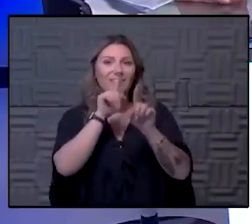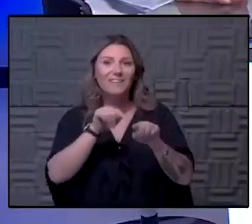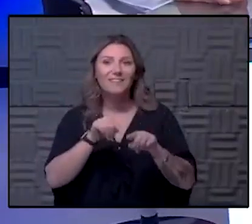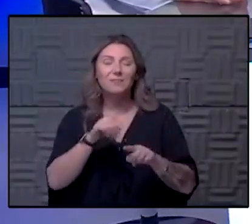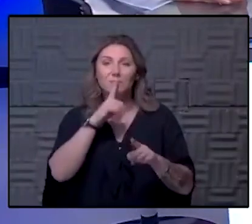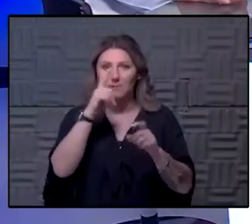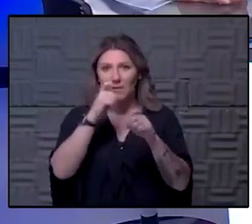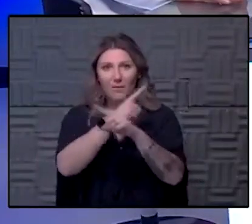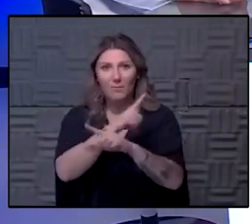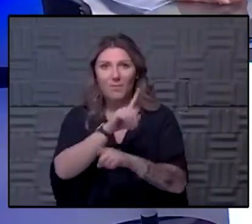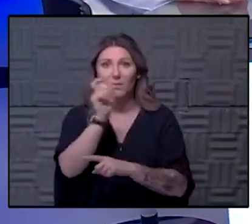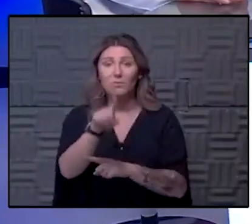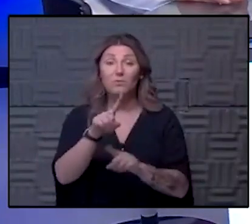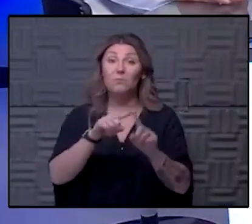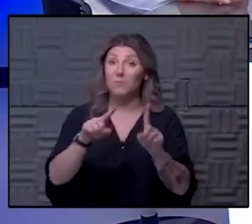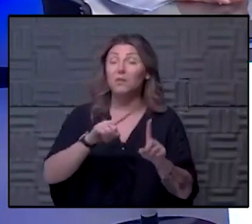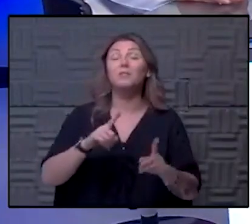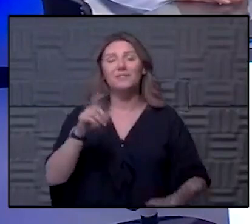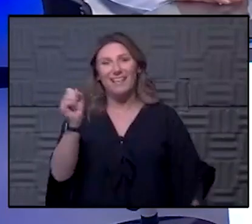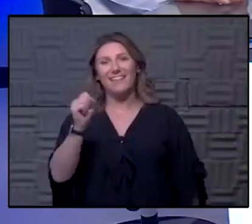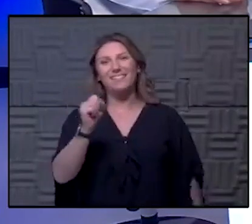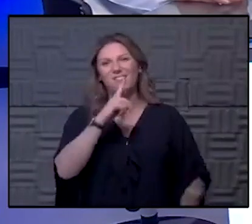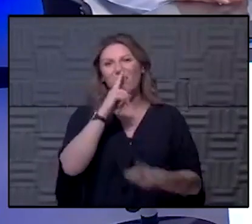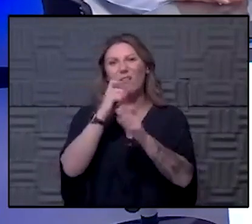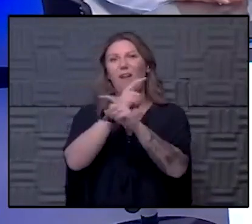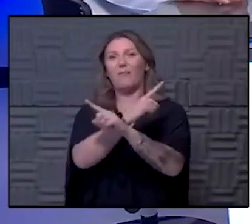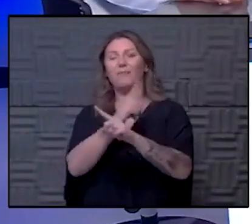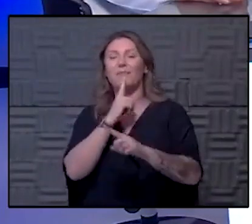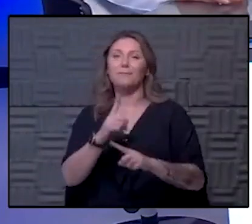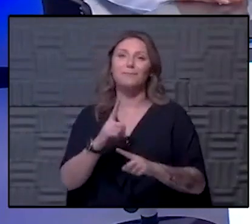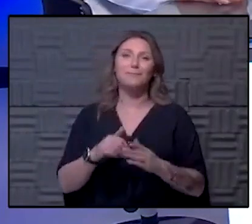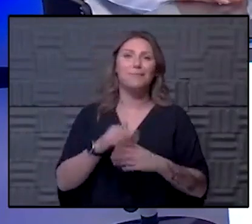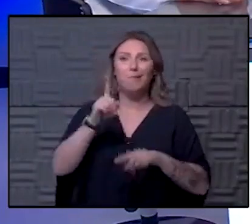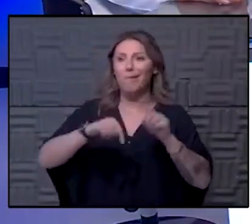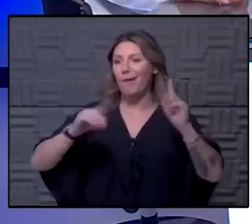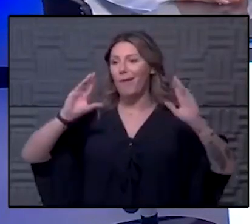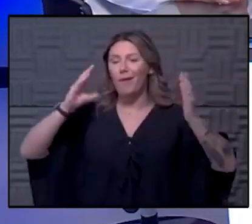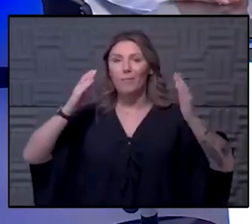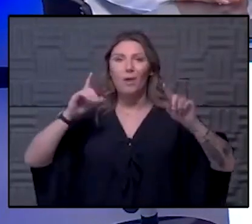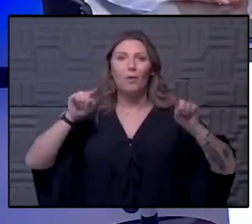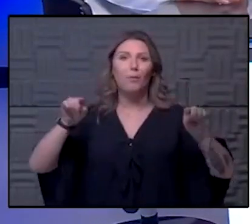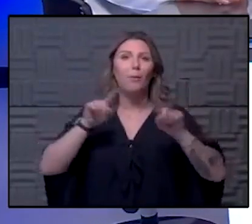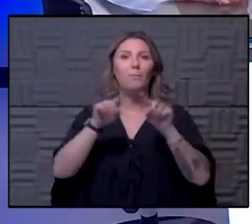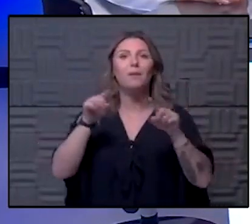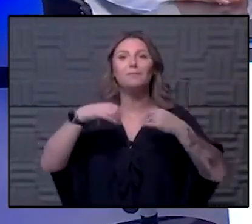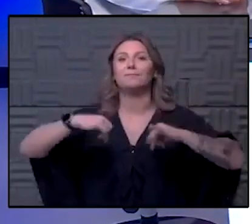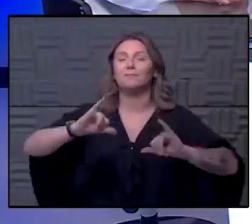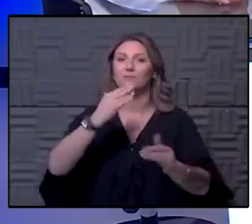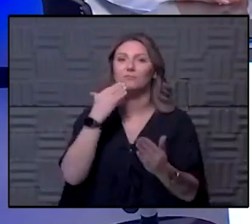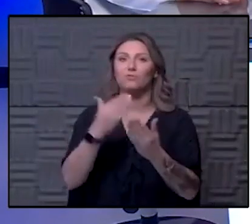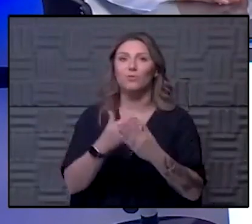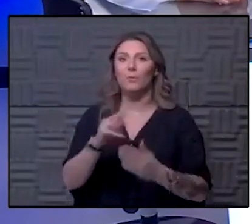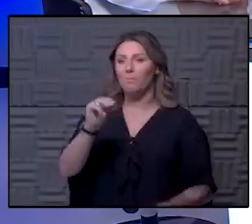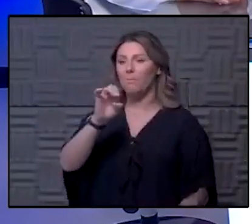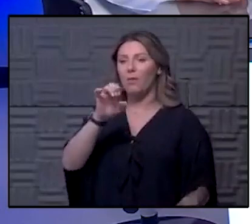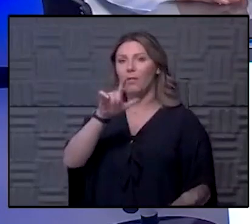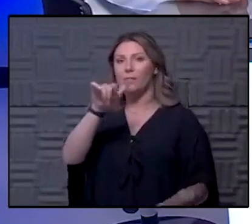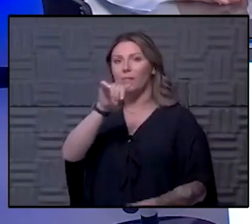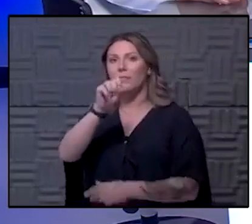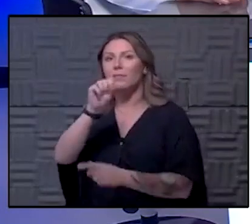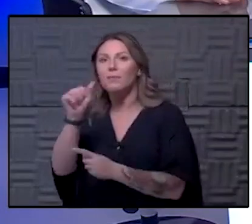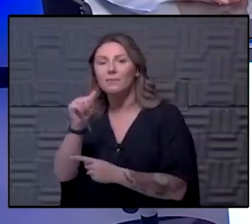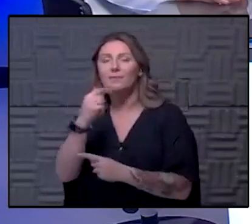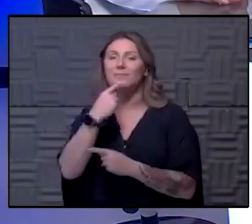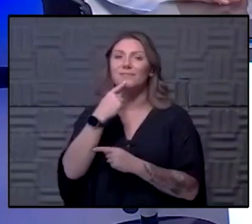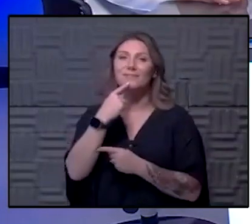very complex question. It actually is a complex question. So apples and oranges, but still really good. And Melissa said, too, she just wrote